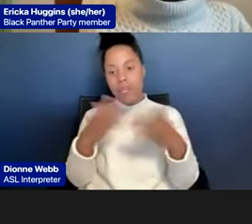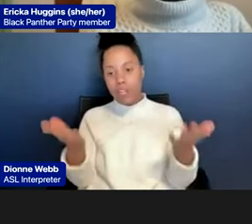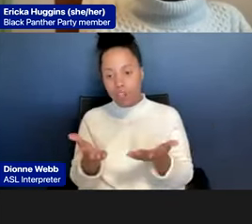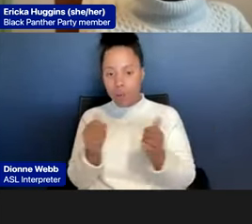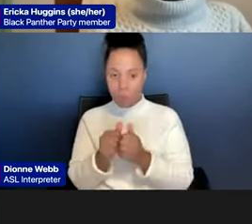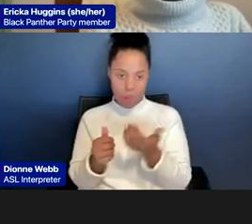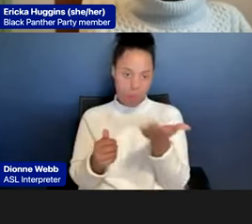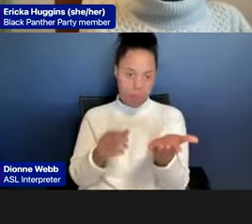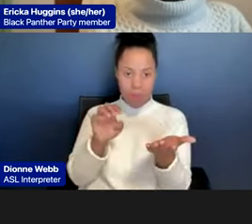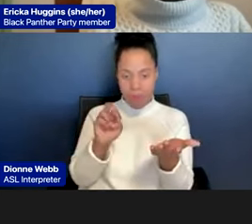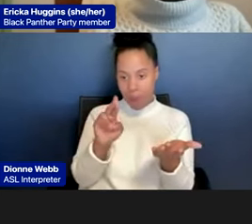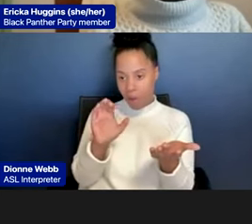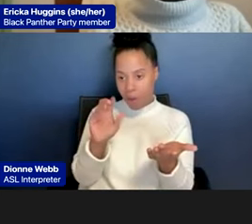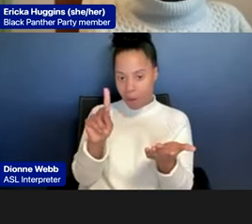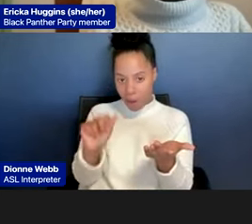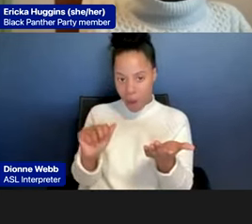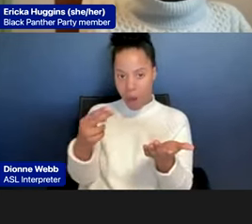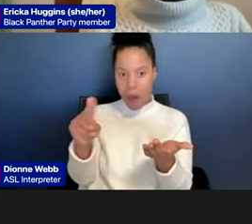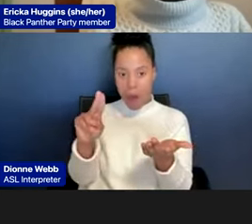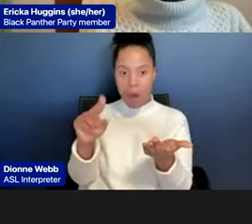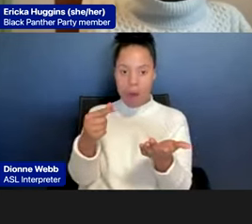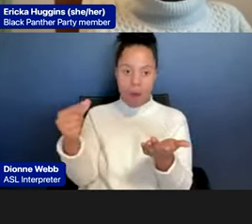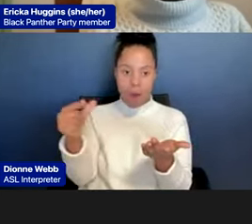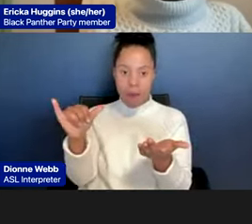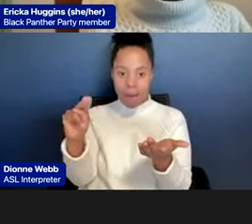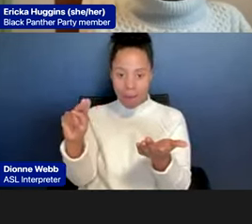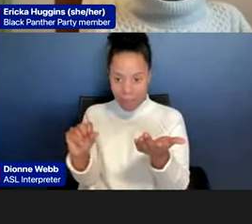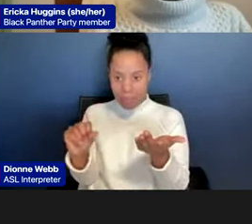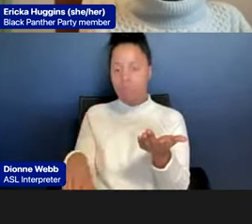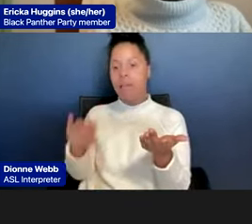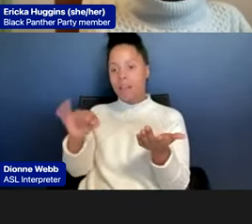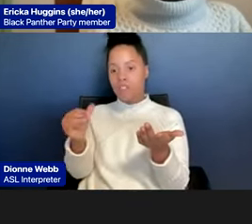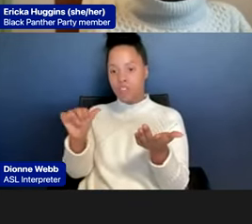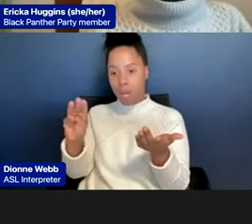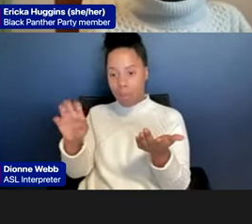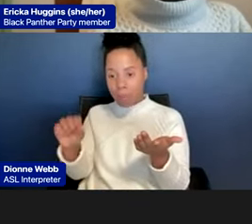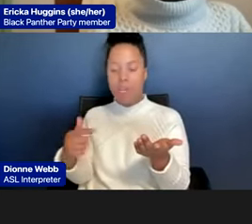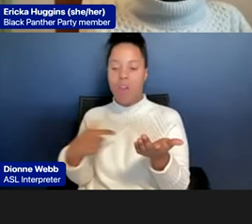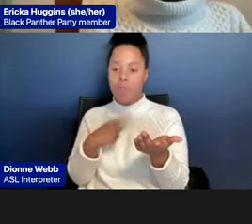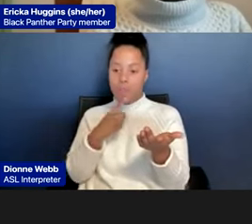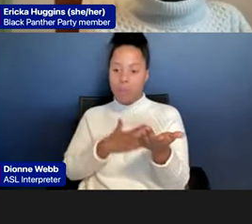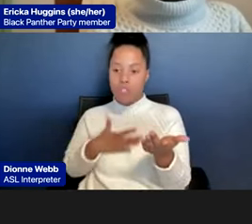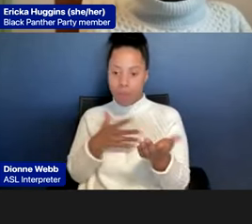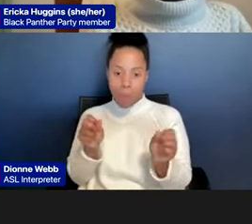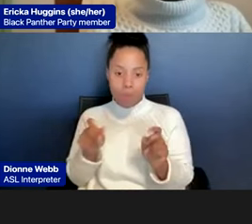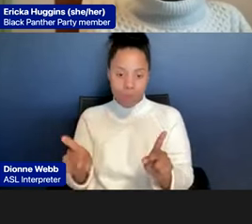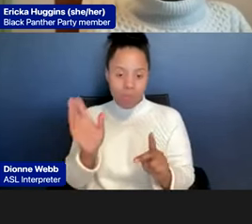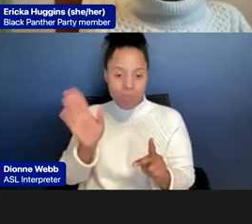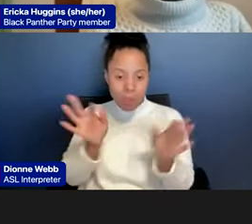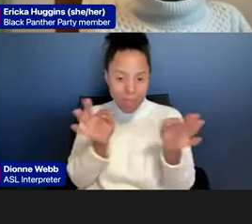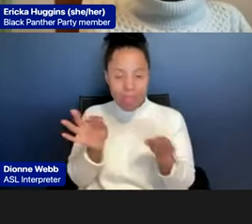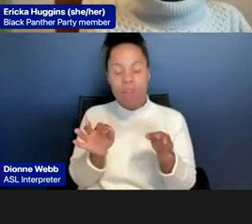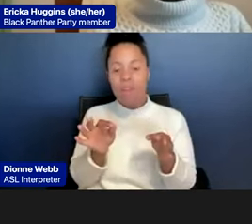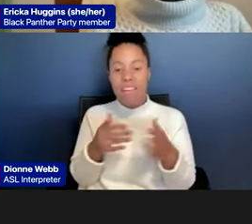Huggins. So I really do appreciate the opportunity to speak on the little I know about